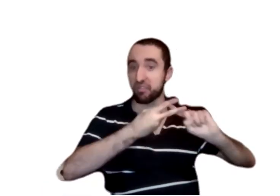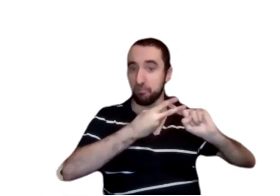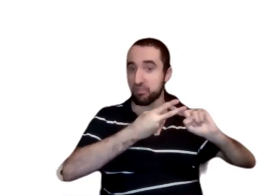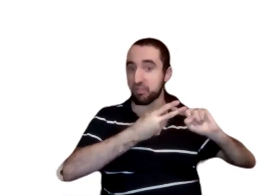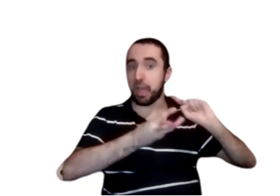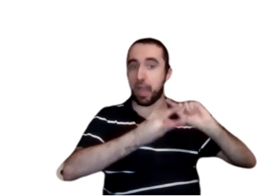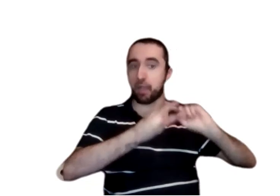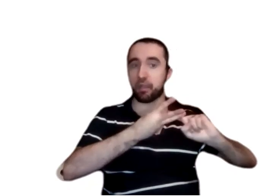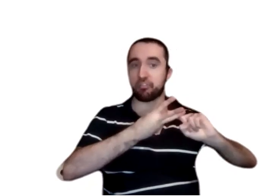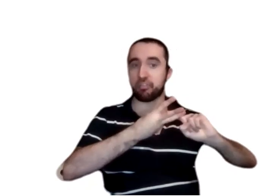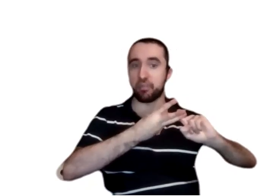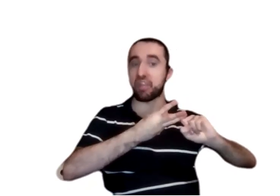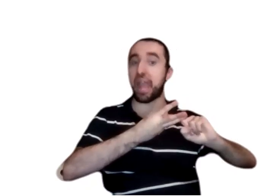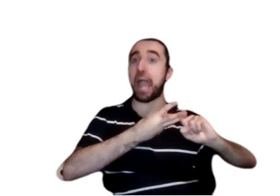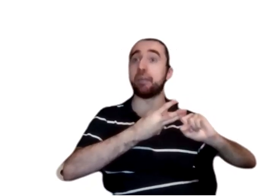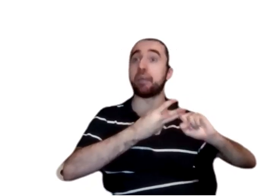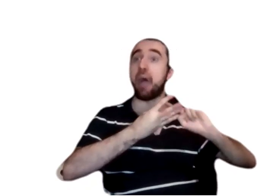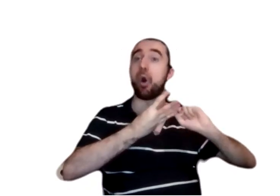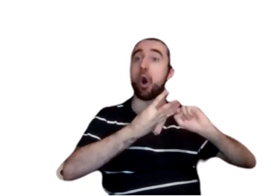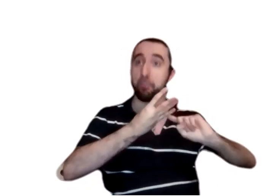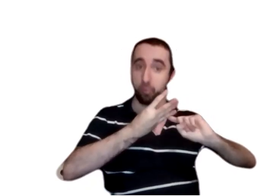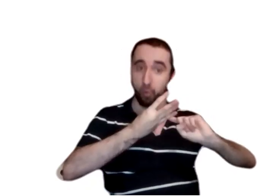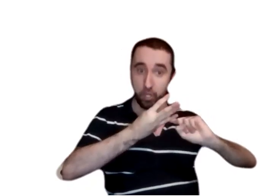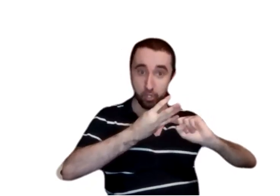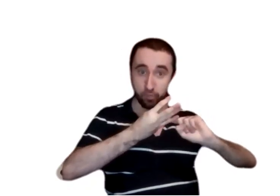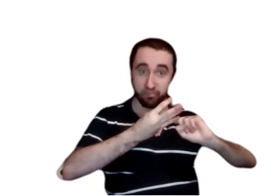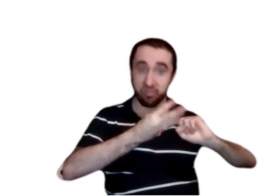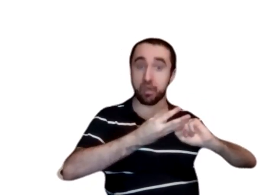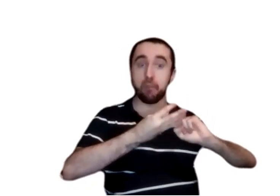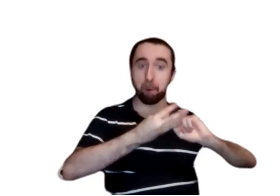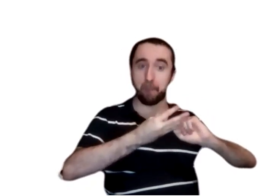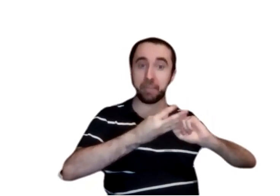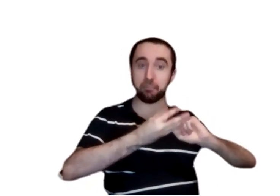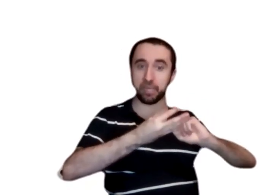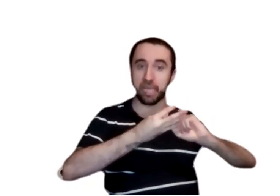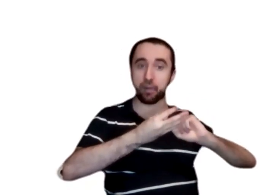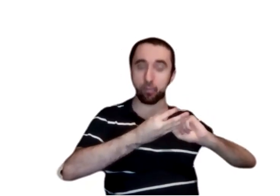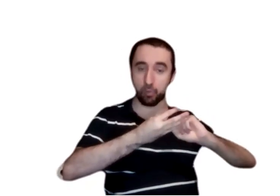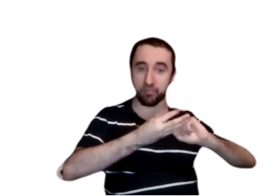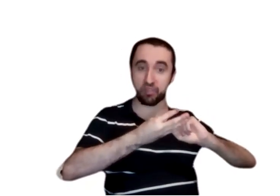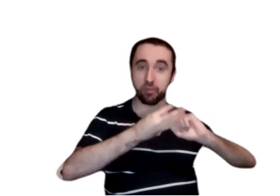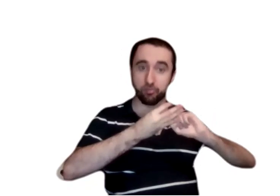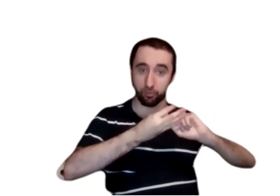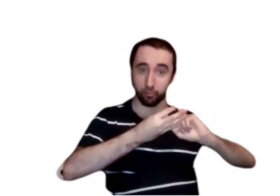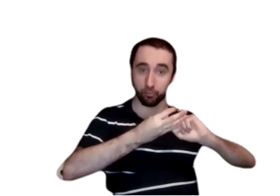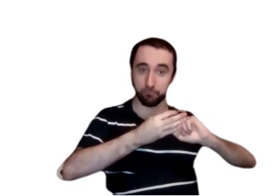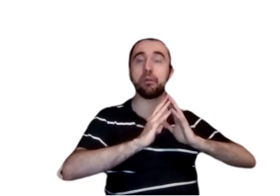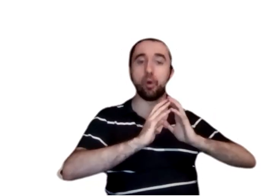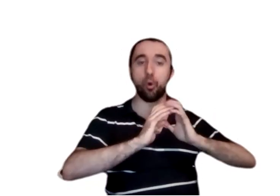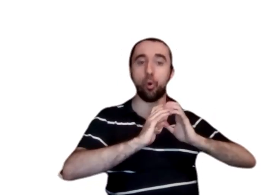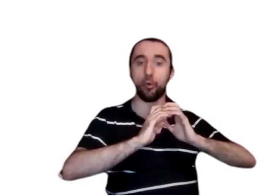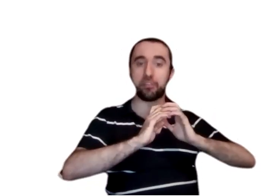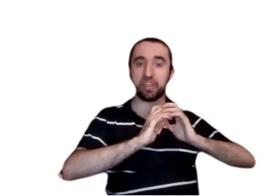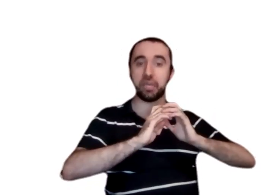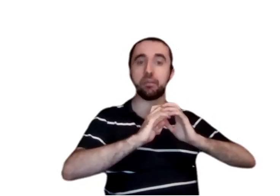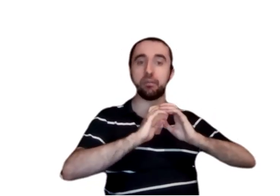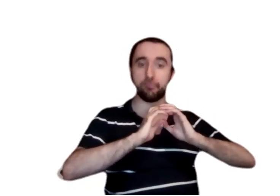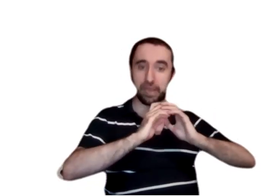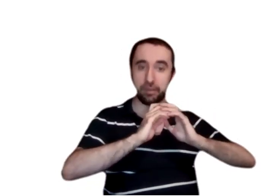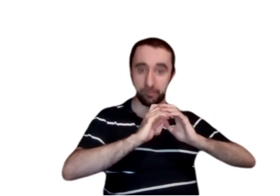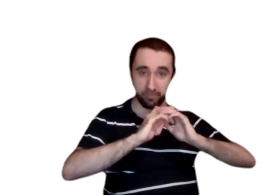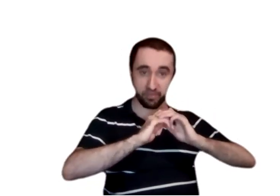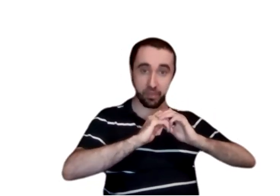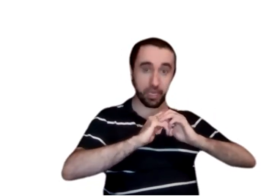our systems, our customers, and our operations may be at risk too.